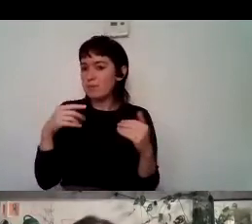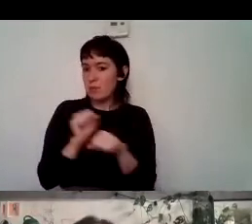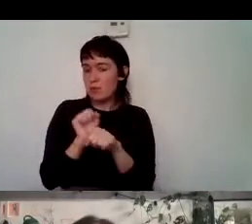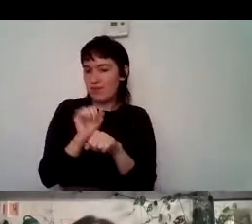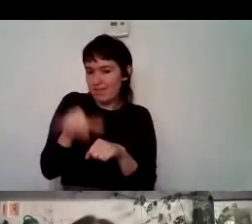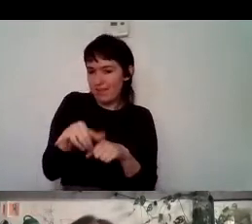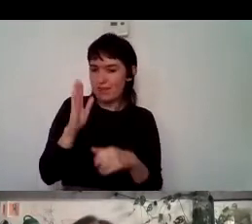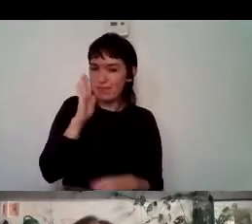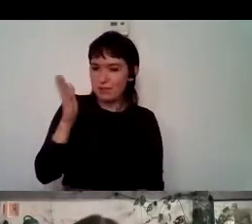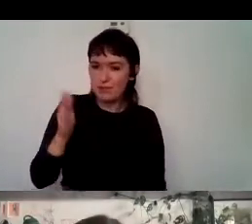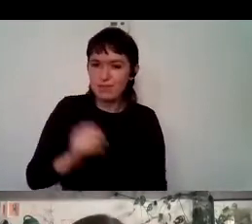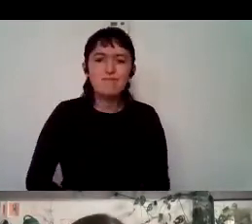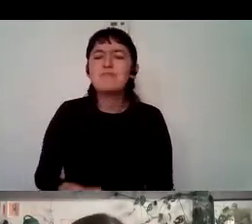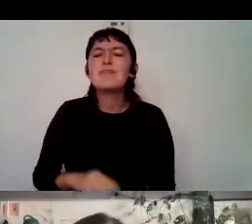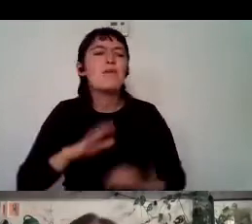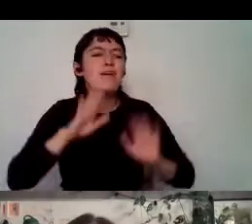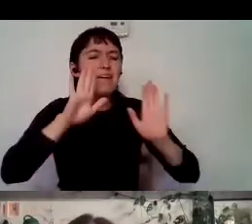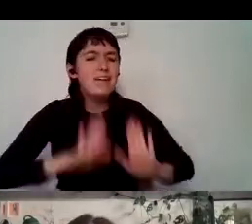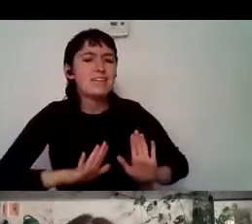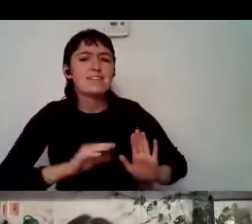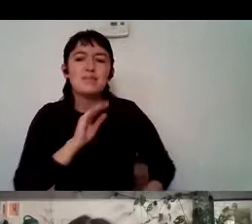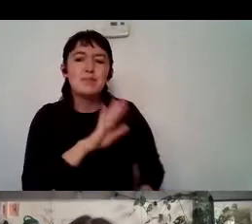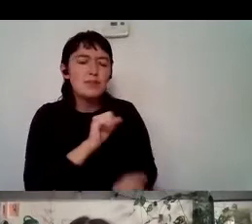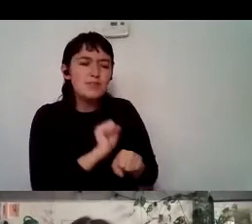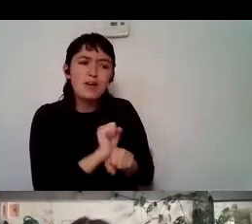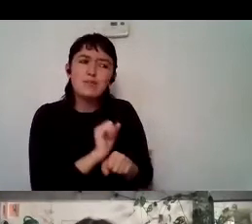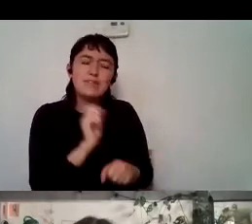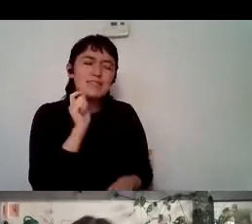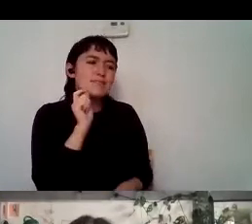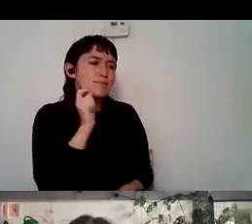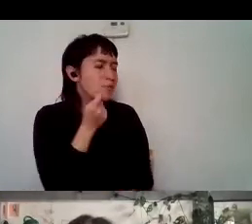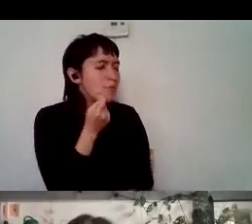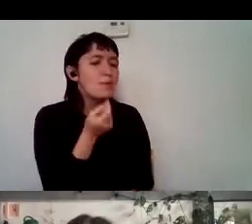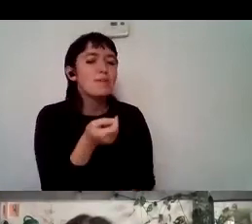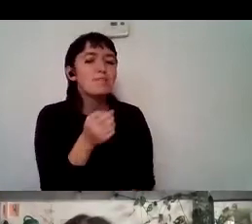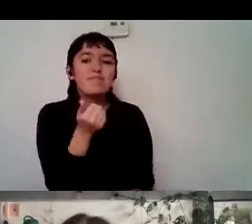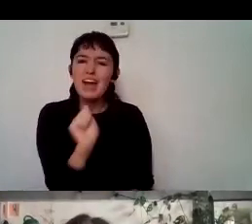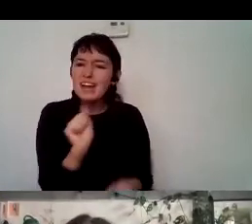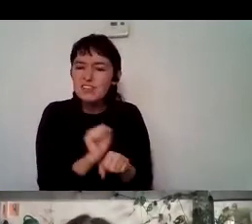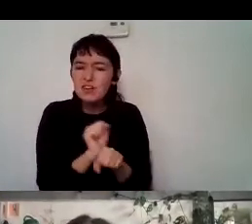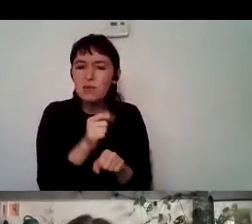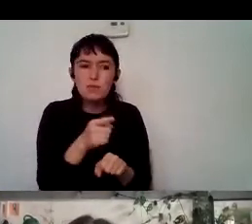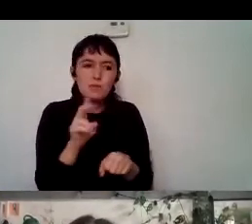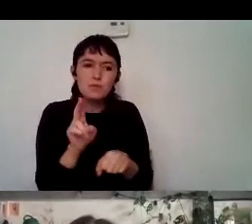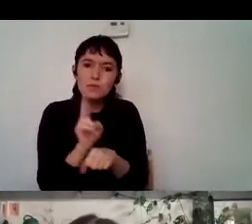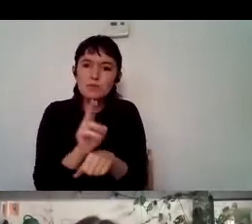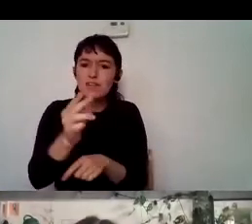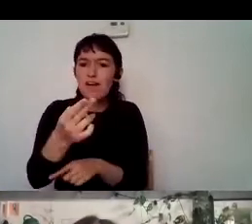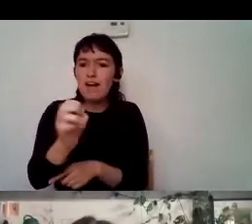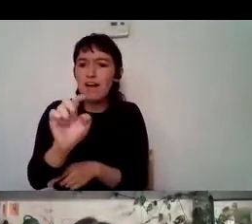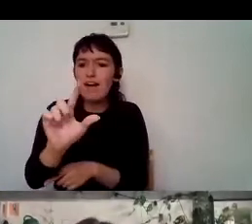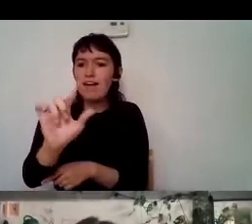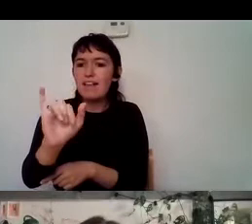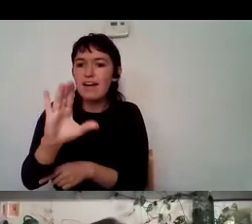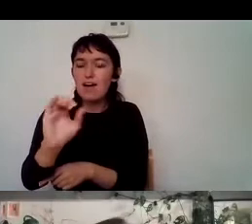Your job seems extremely cool. Any job that you take a helicopter to get to your study site is pretty